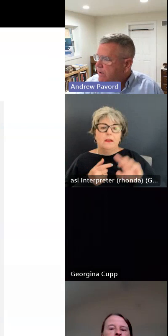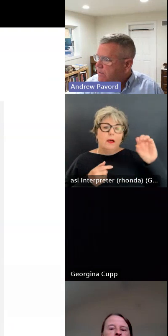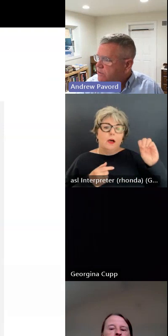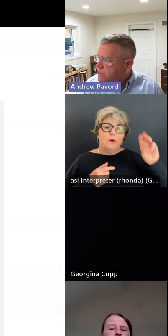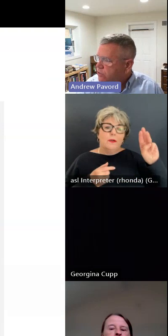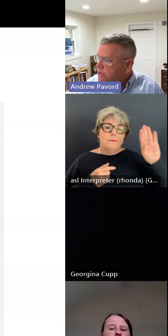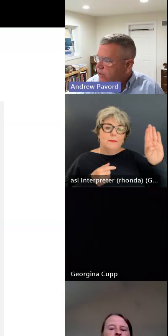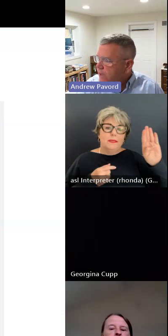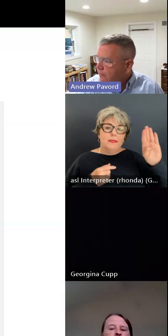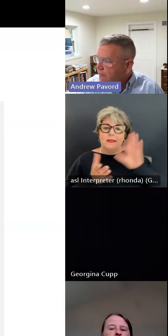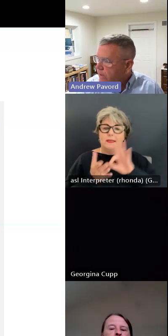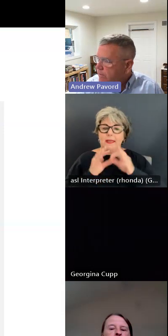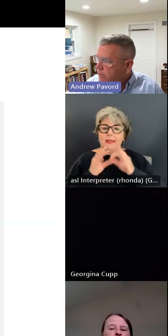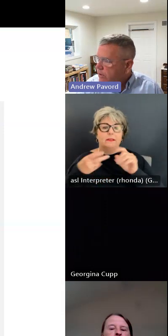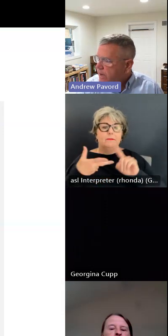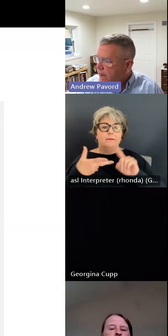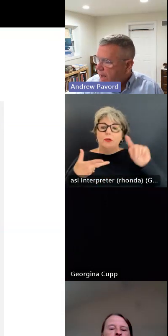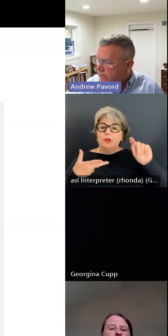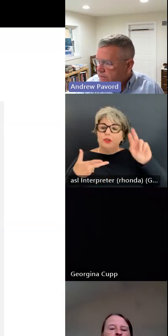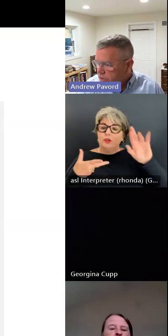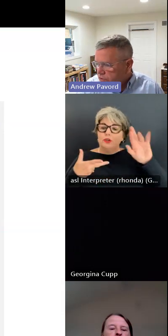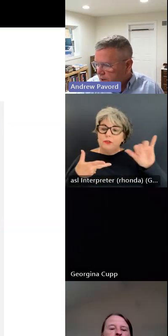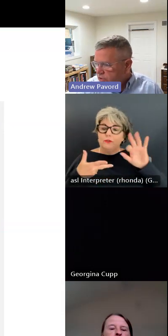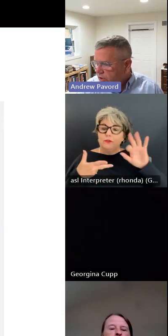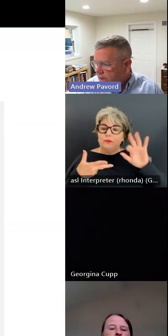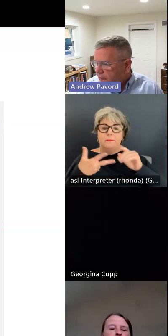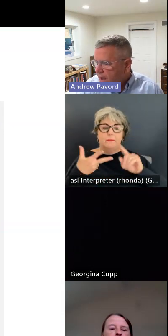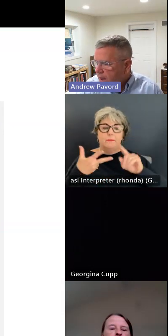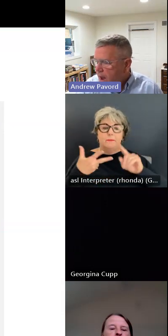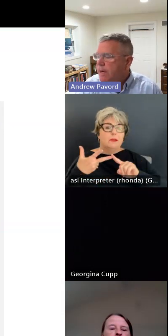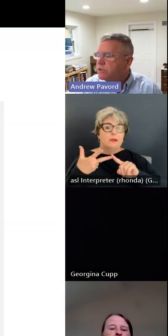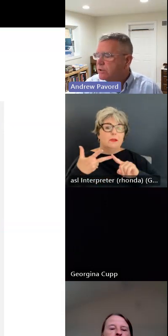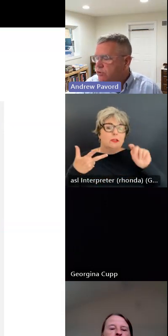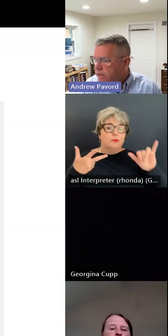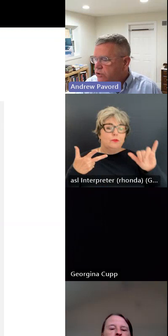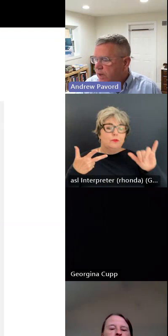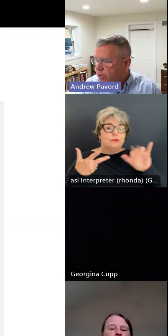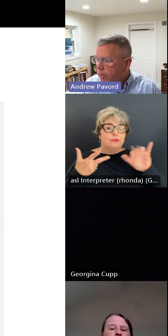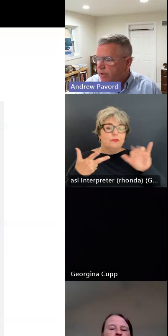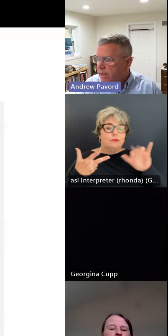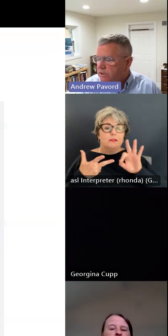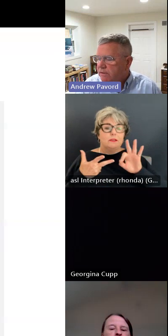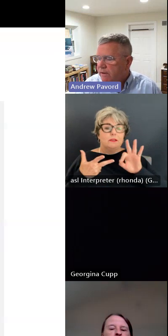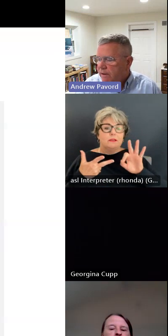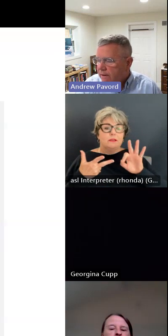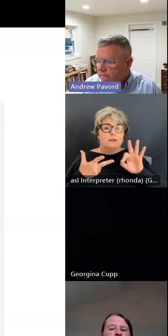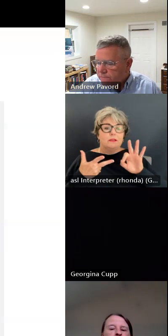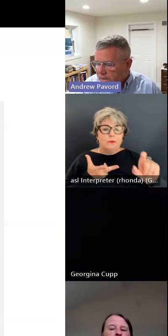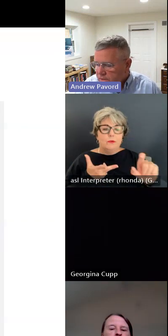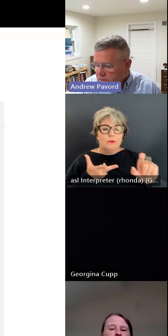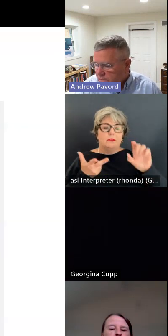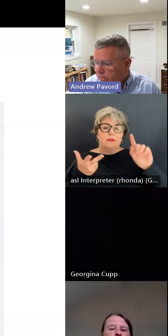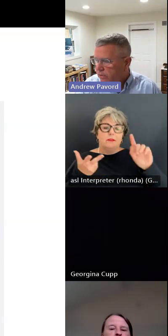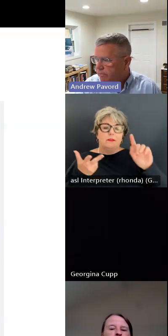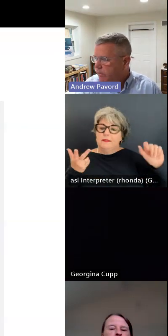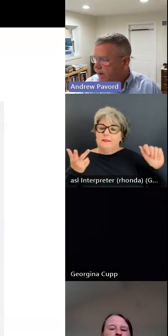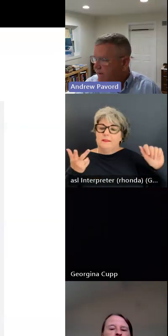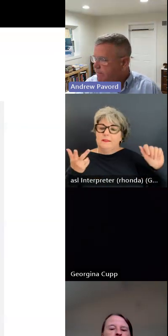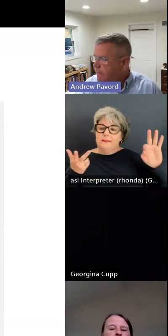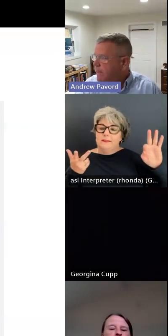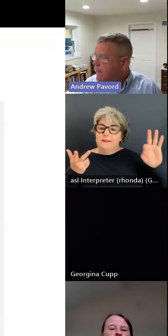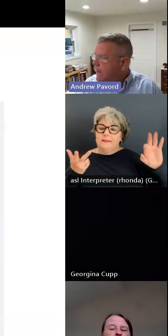number, there's the Treasury account number, and then there's a Treasury account, Treasury appropriation fund